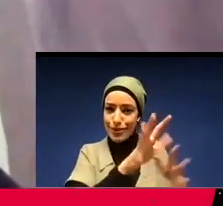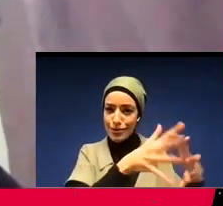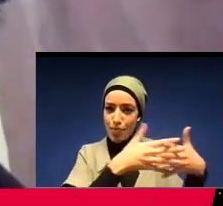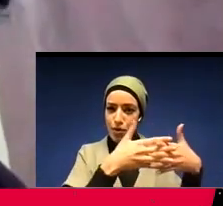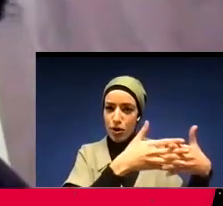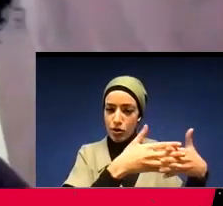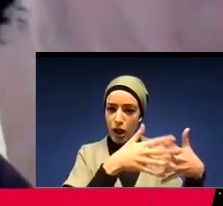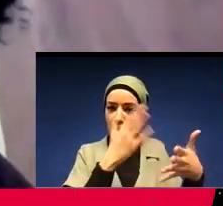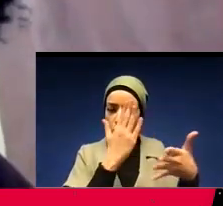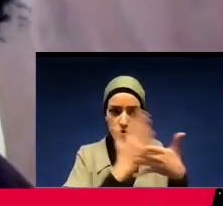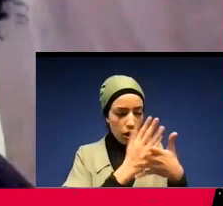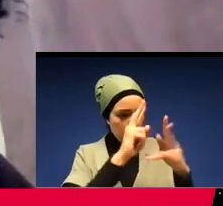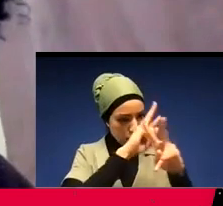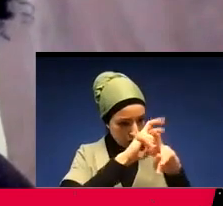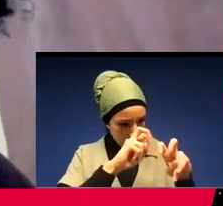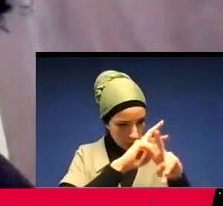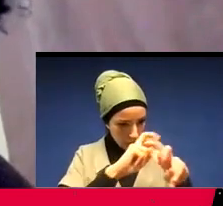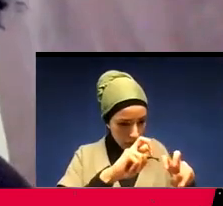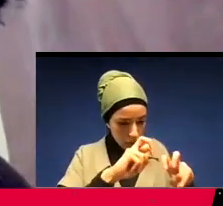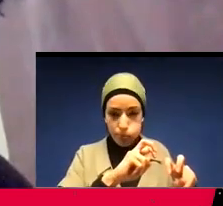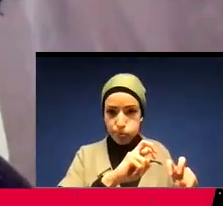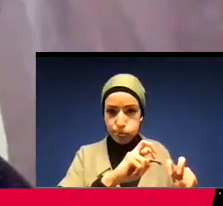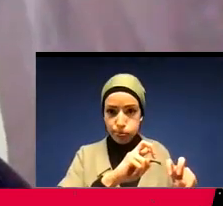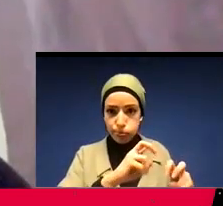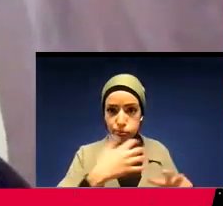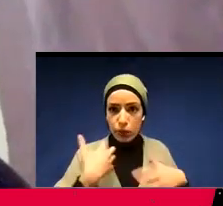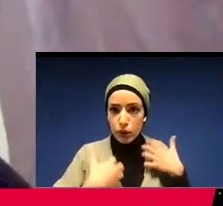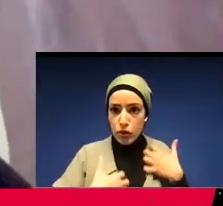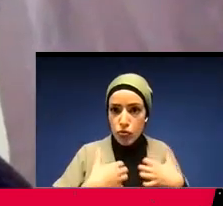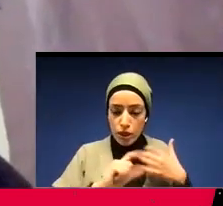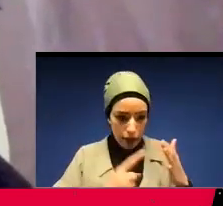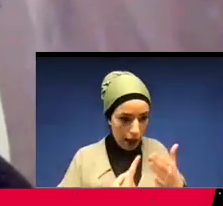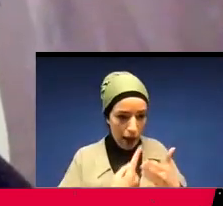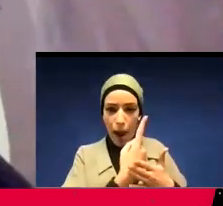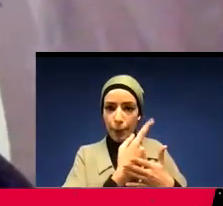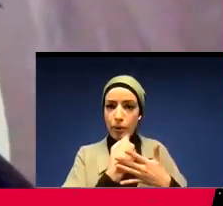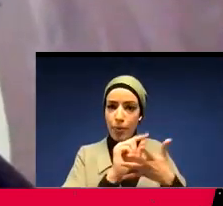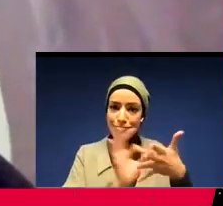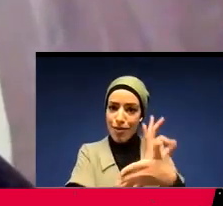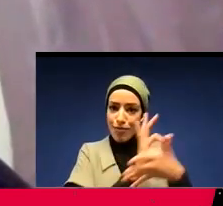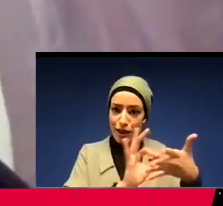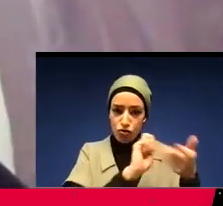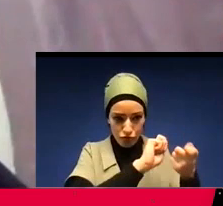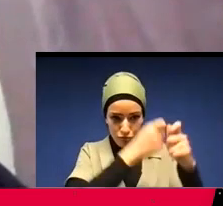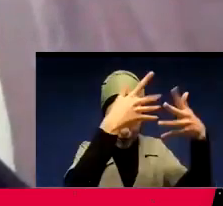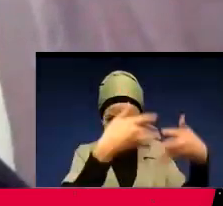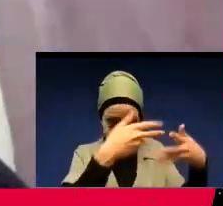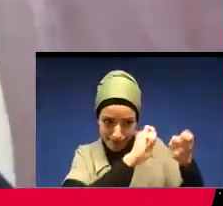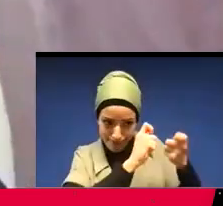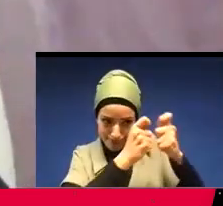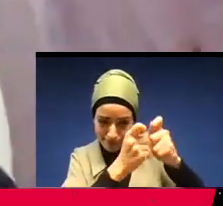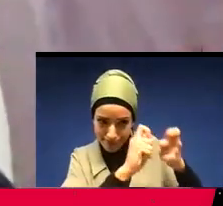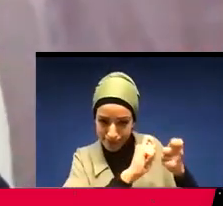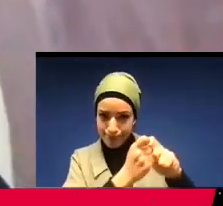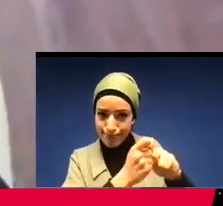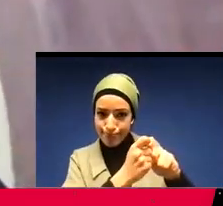It's a really incredible sort of case study when you look at how that happened against all odds that happened. And that's not to